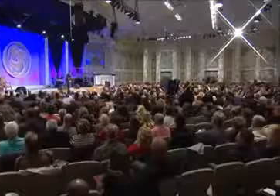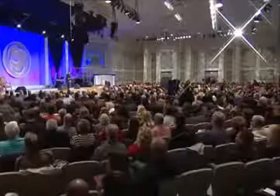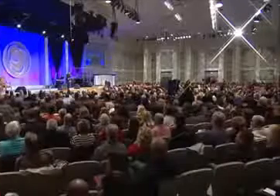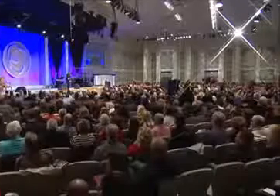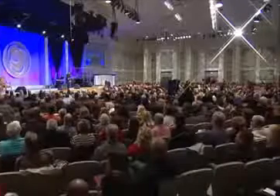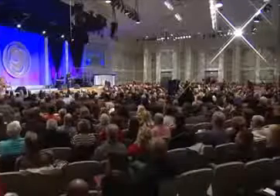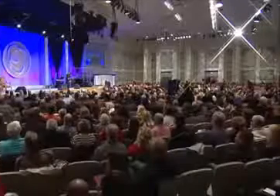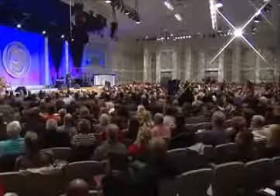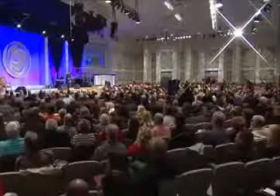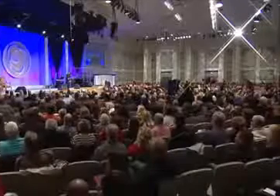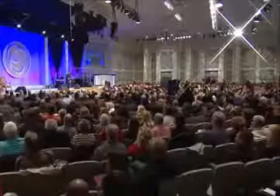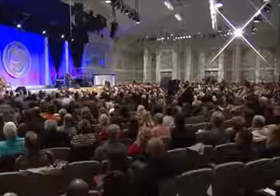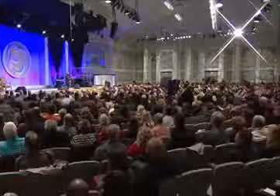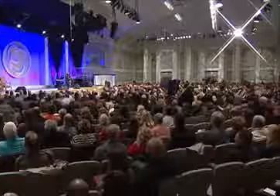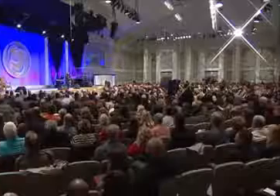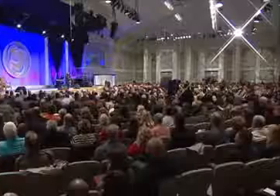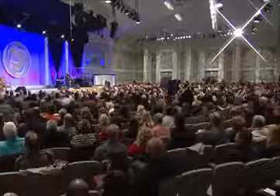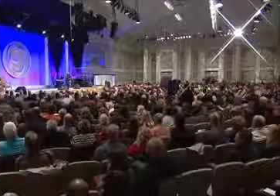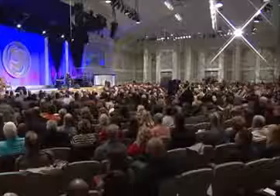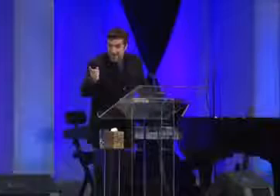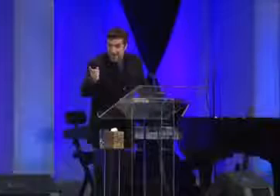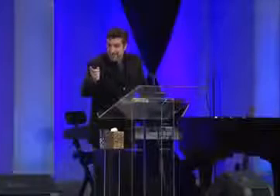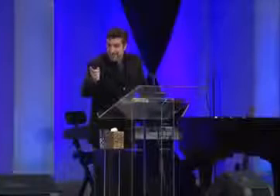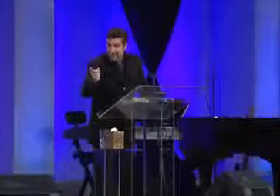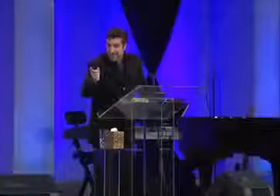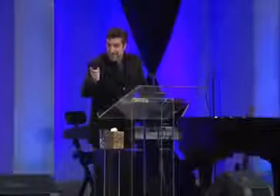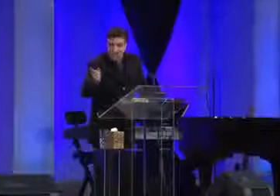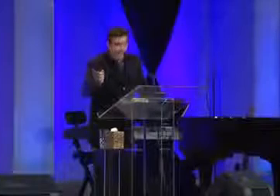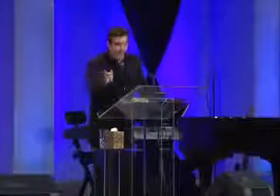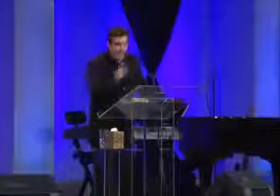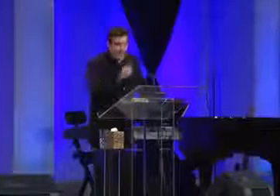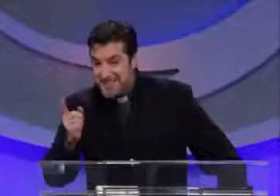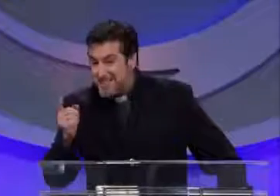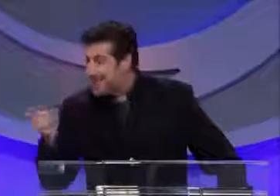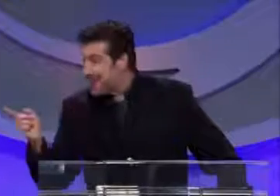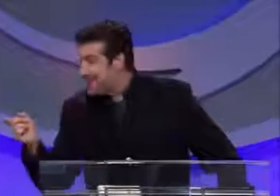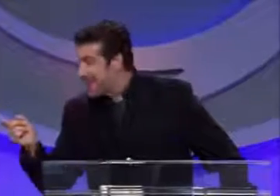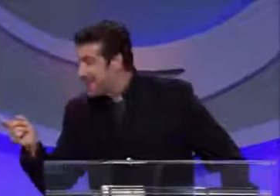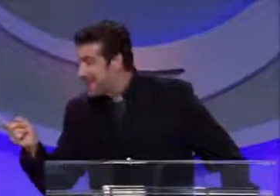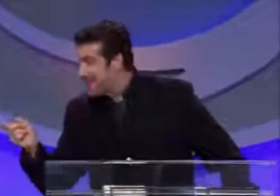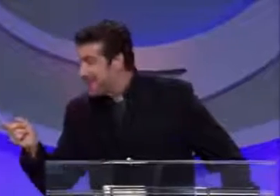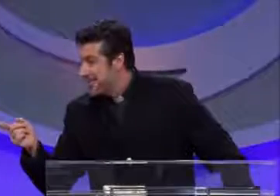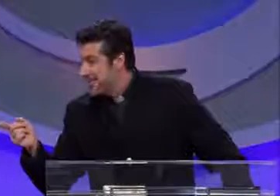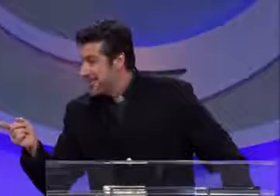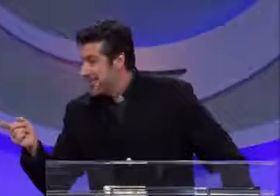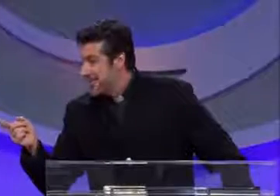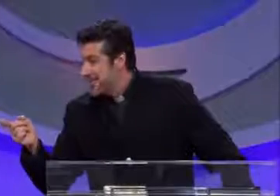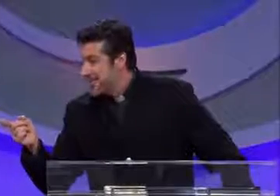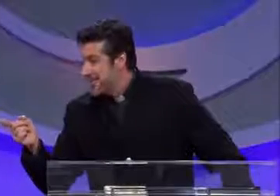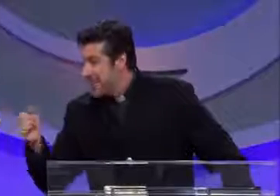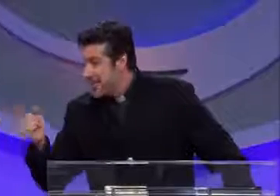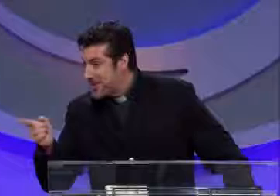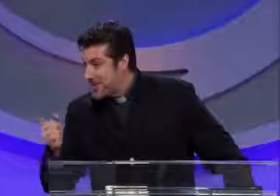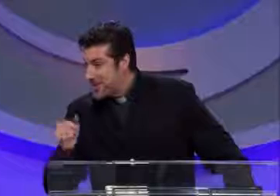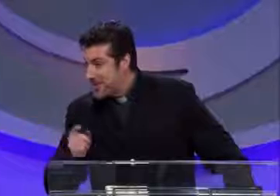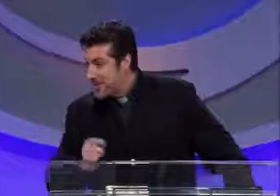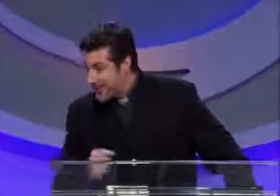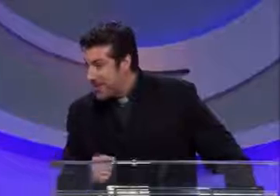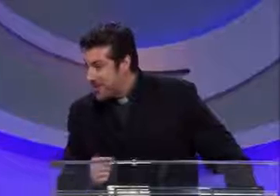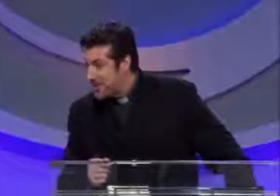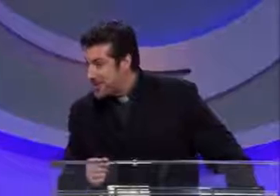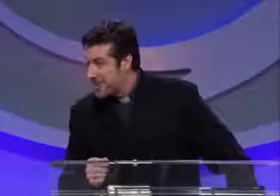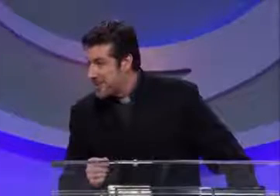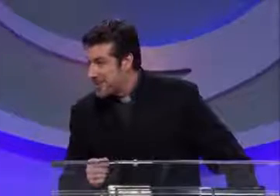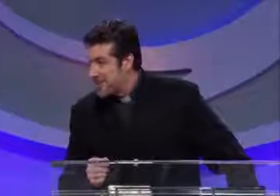Jesus was all of those, you know. Jesus is sacramental. He instituted